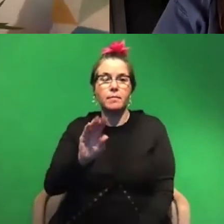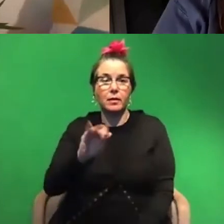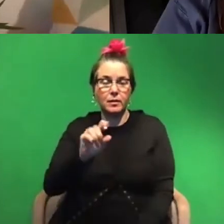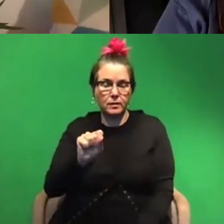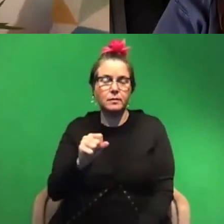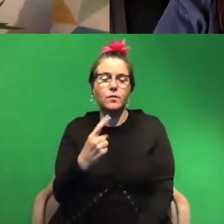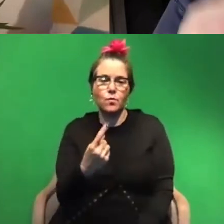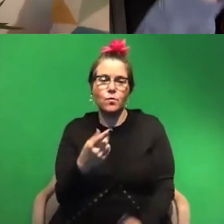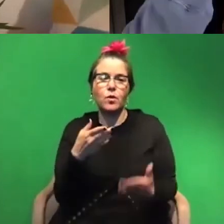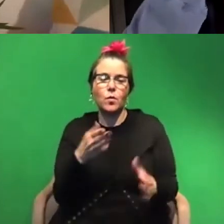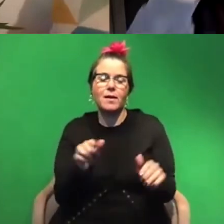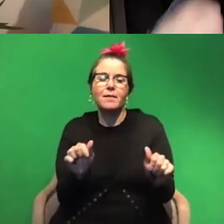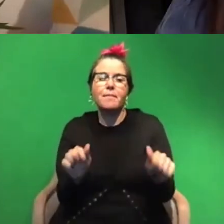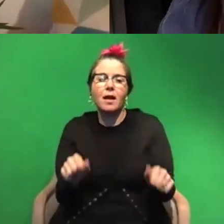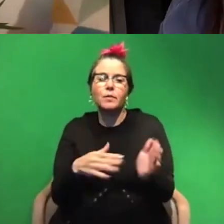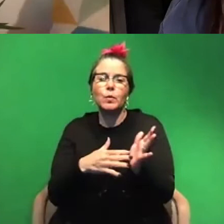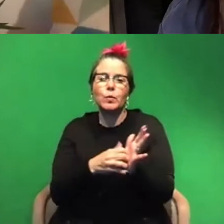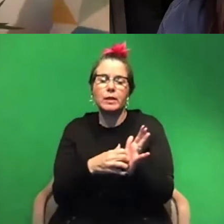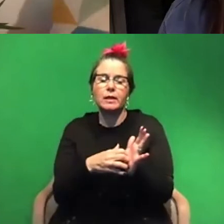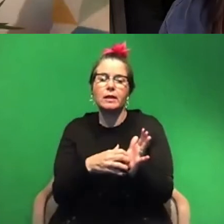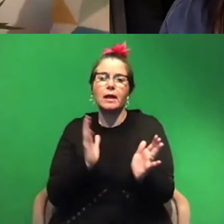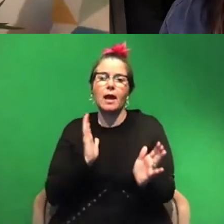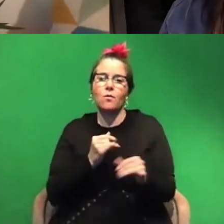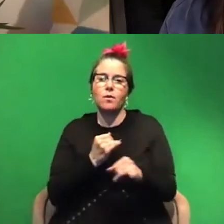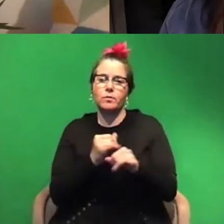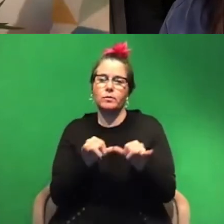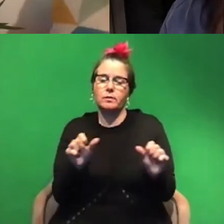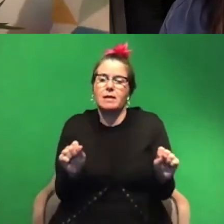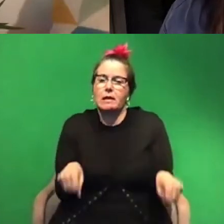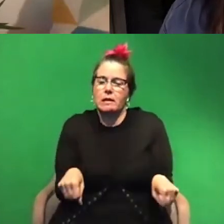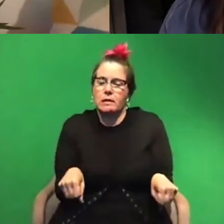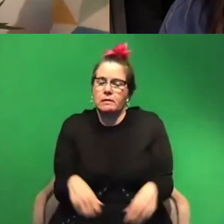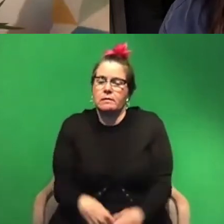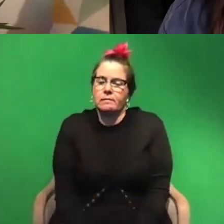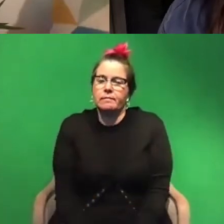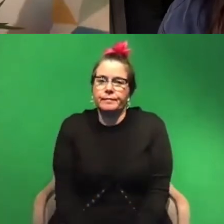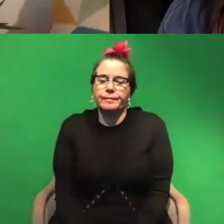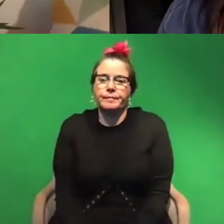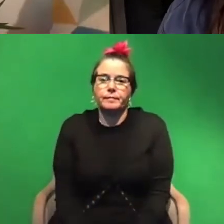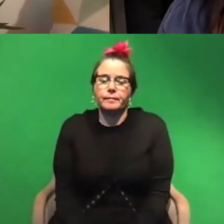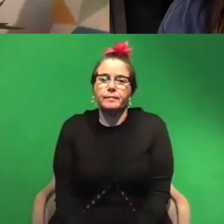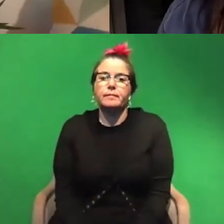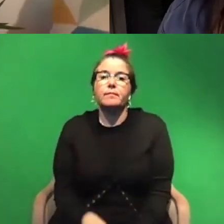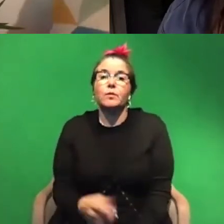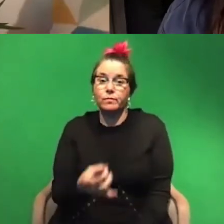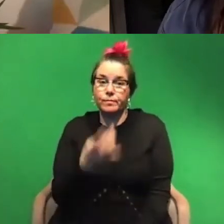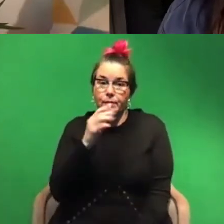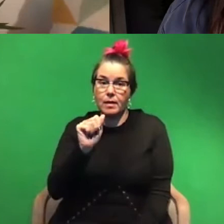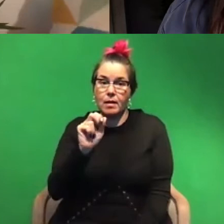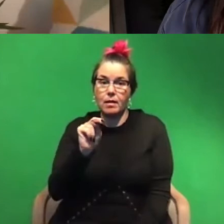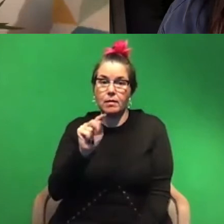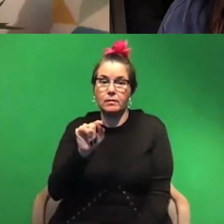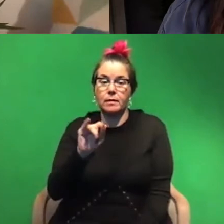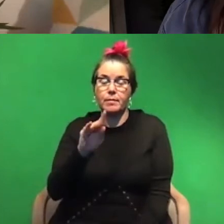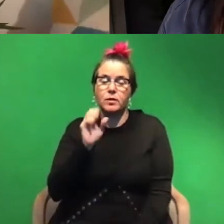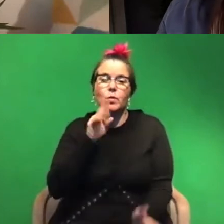of potentially weakening our immune system, because when you take antibiotics, they do kill a